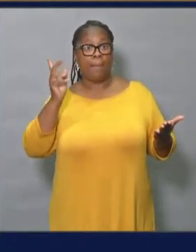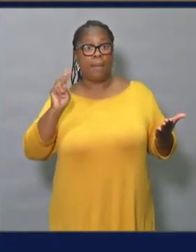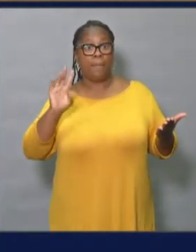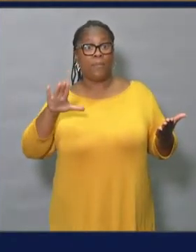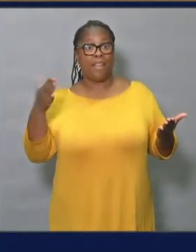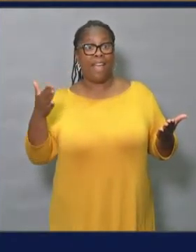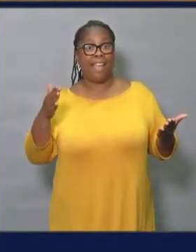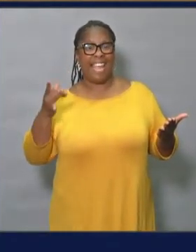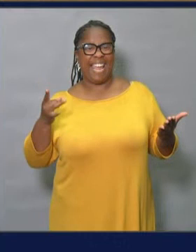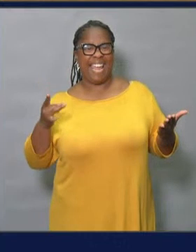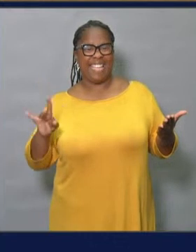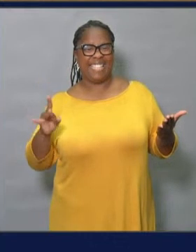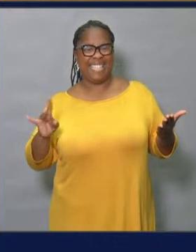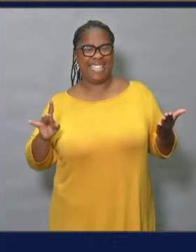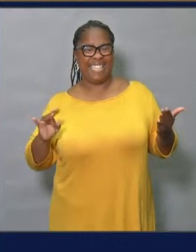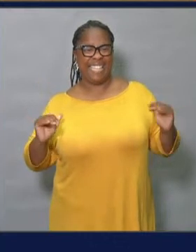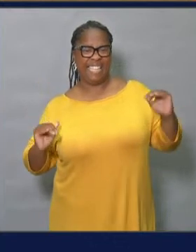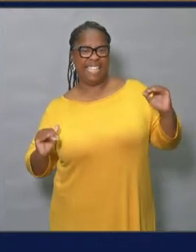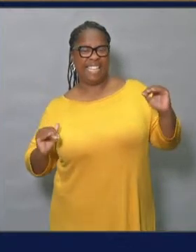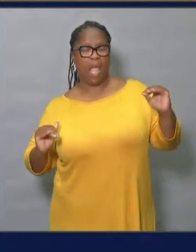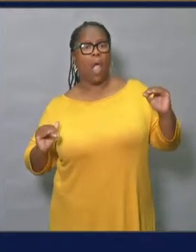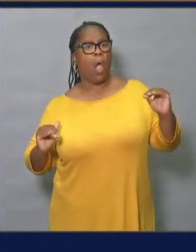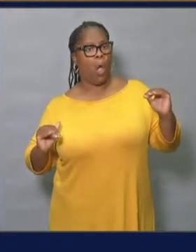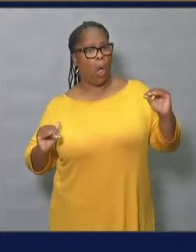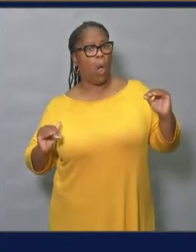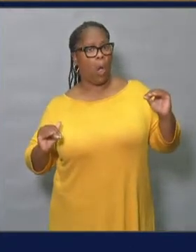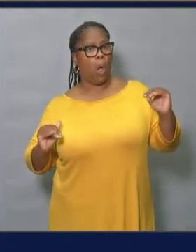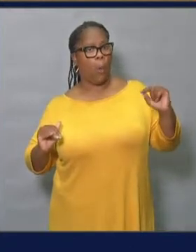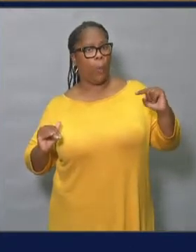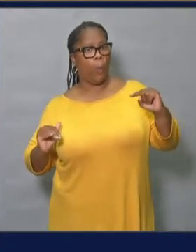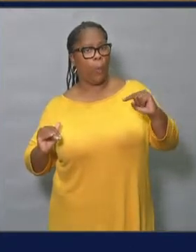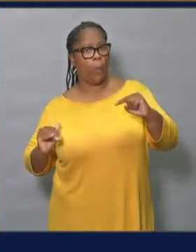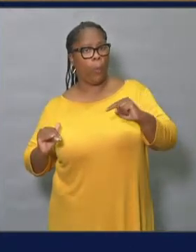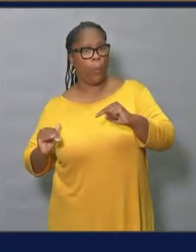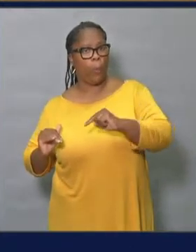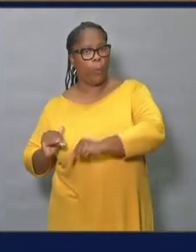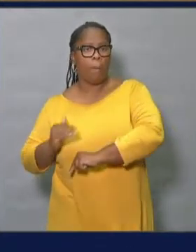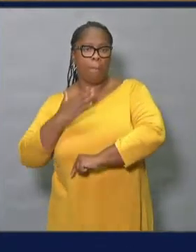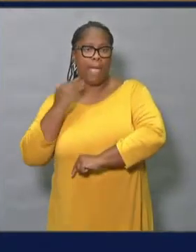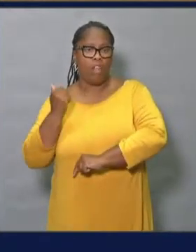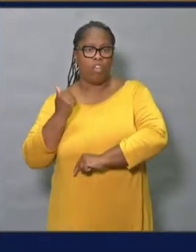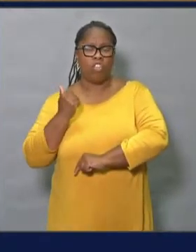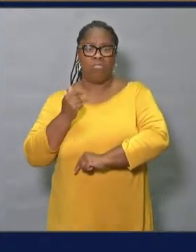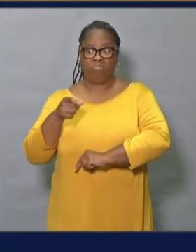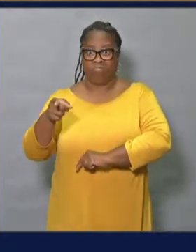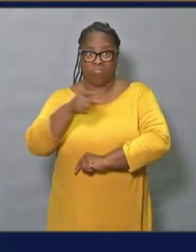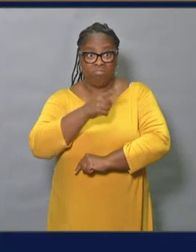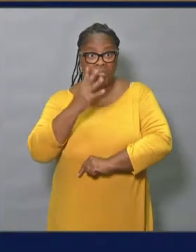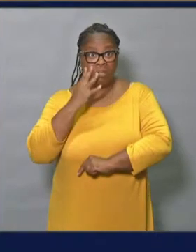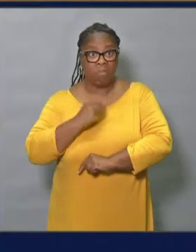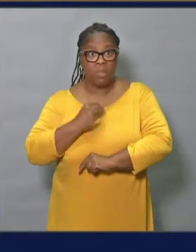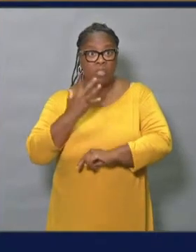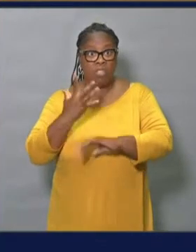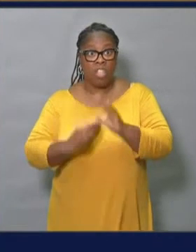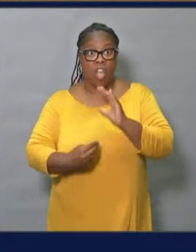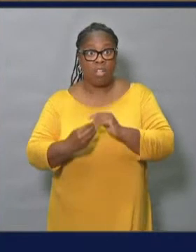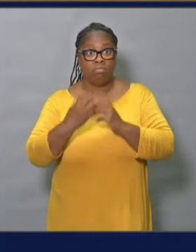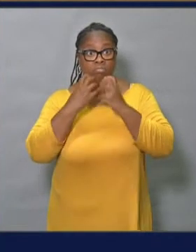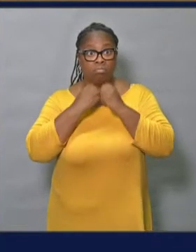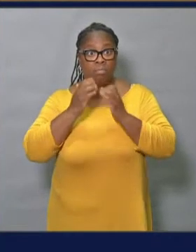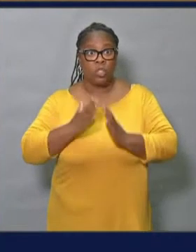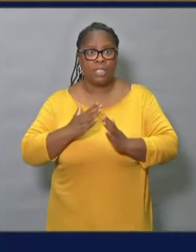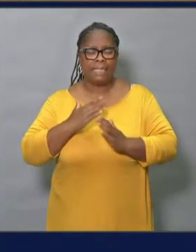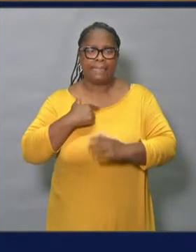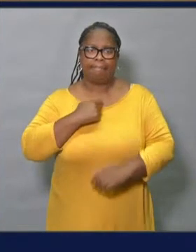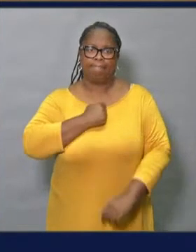people. Again, our hearts go out to everybody who's experienced a loss. Our next slide, please. This